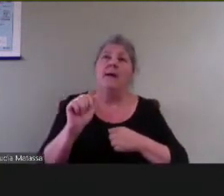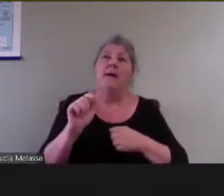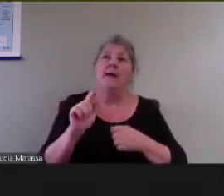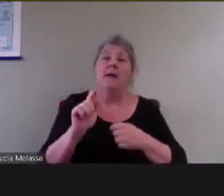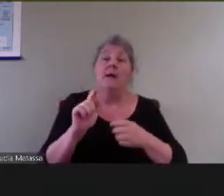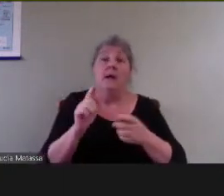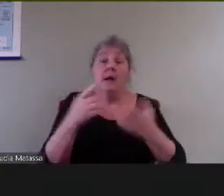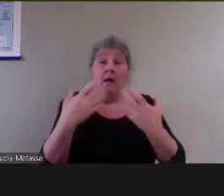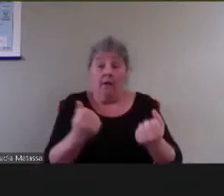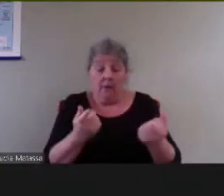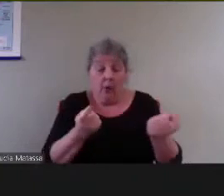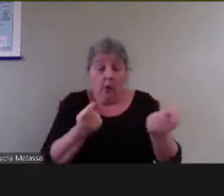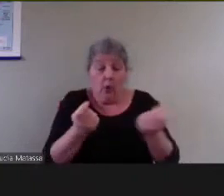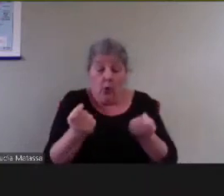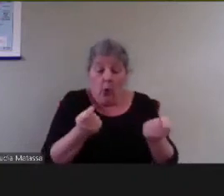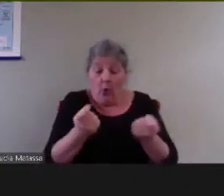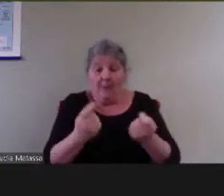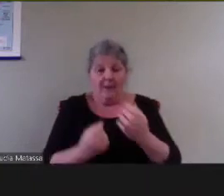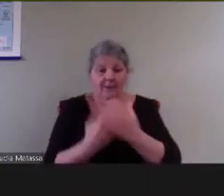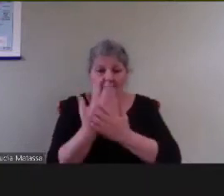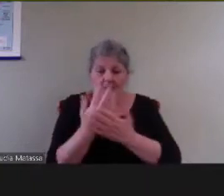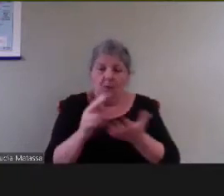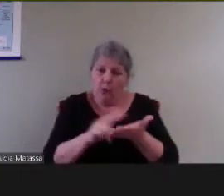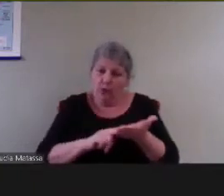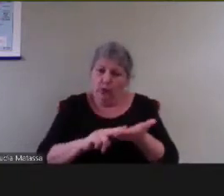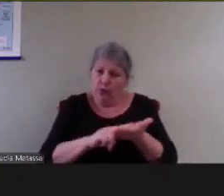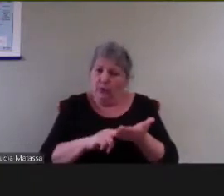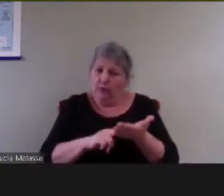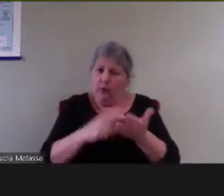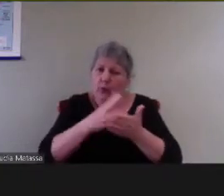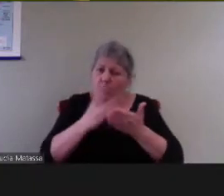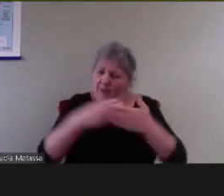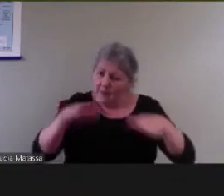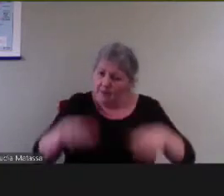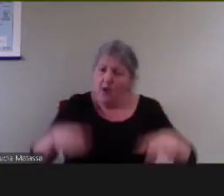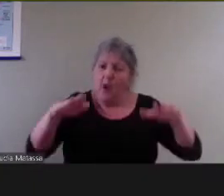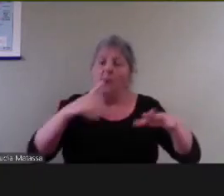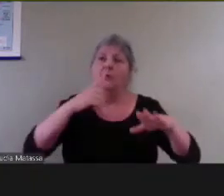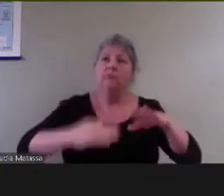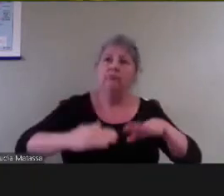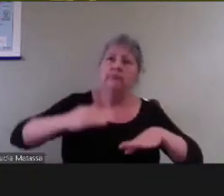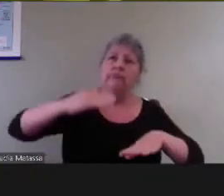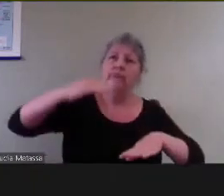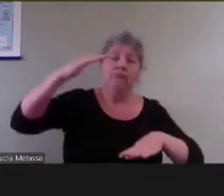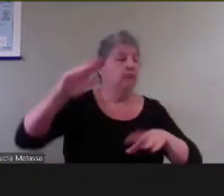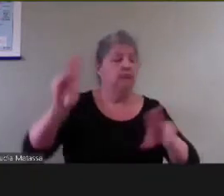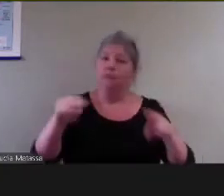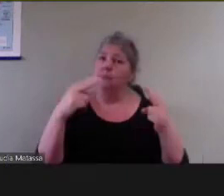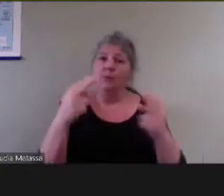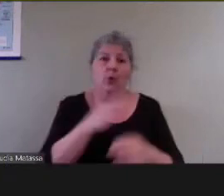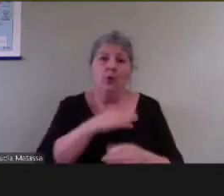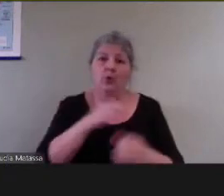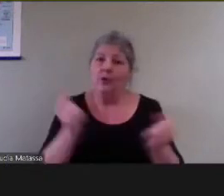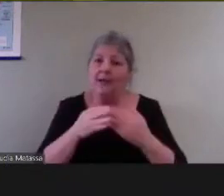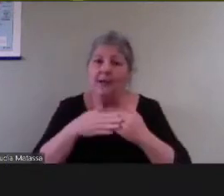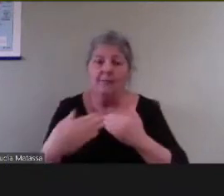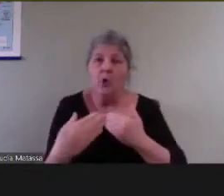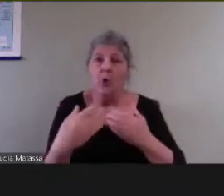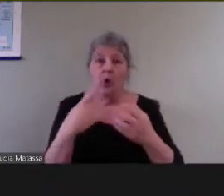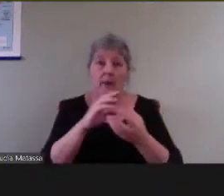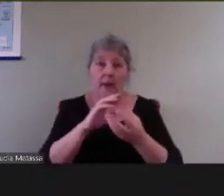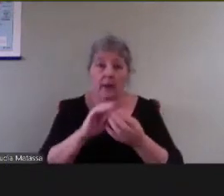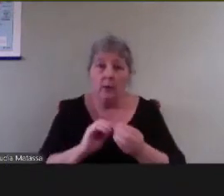were useful at the time of the trauma and which often in adulthood no longer serve and which generate new difficulties. And so,